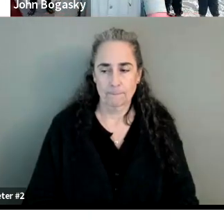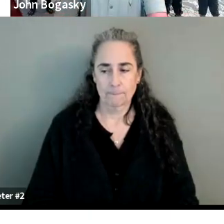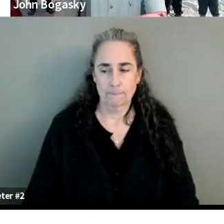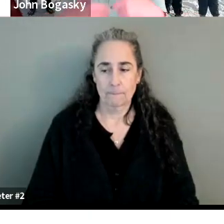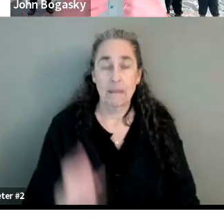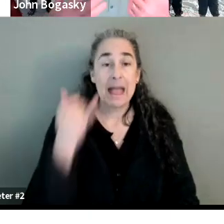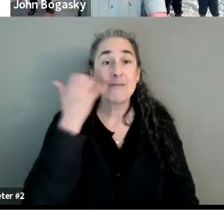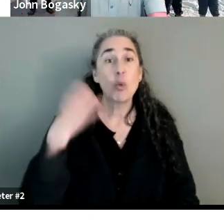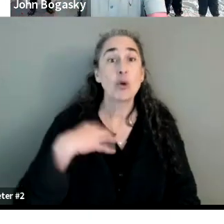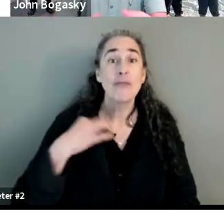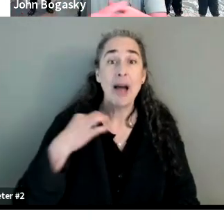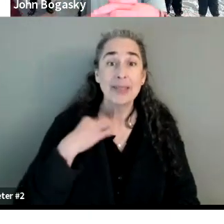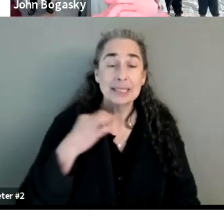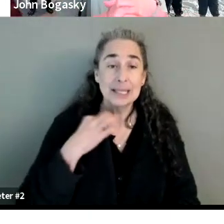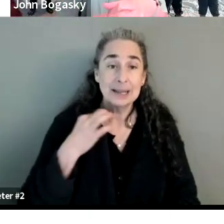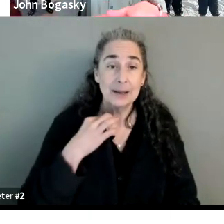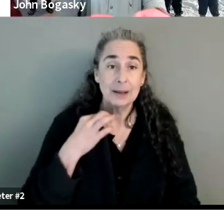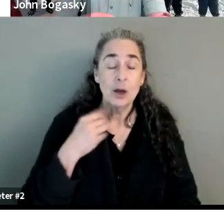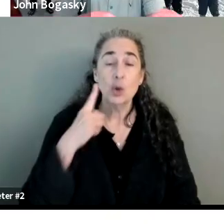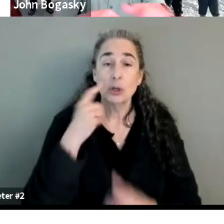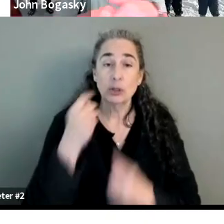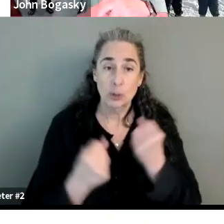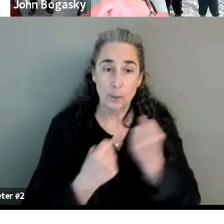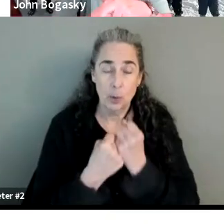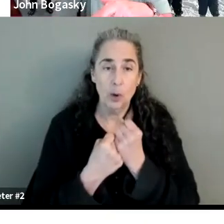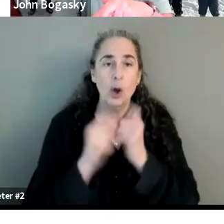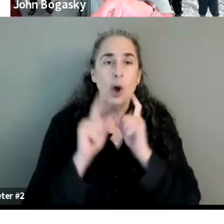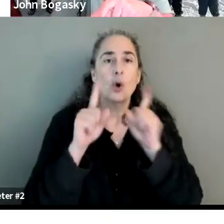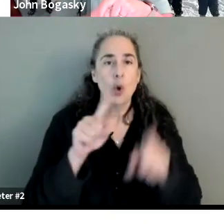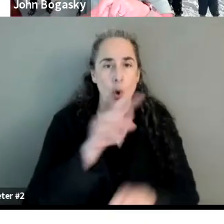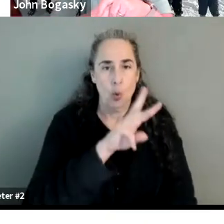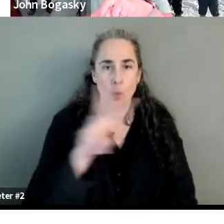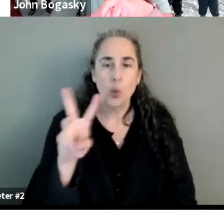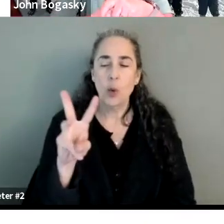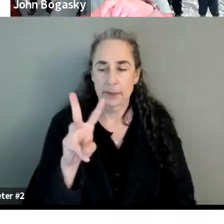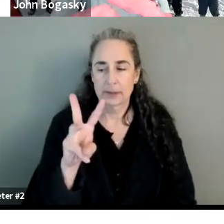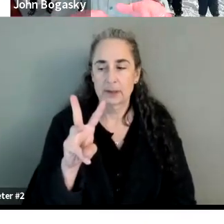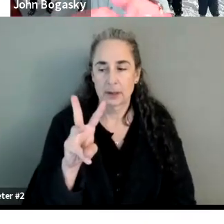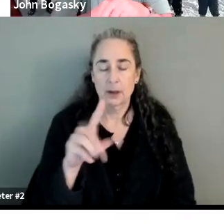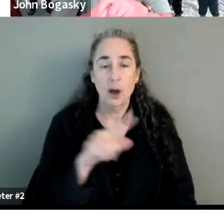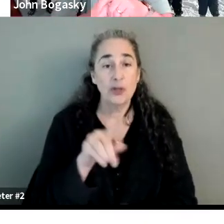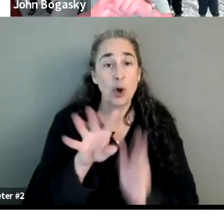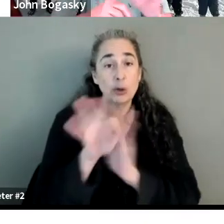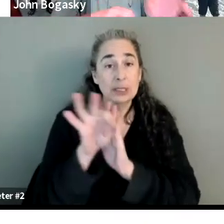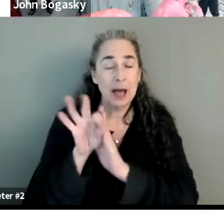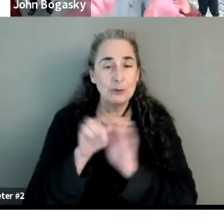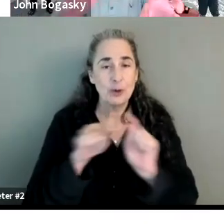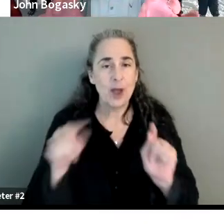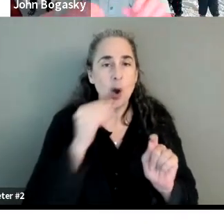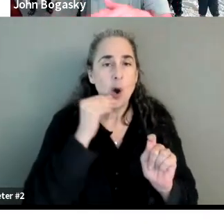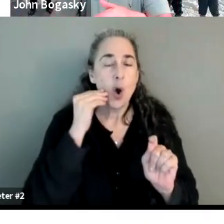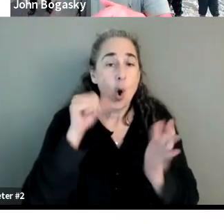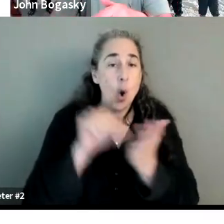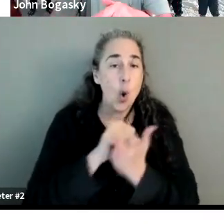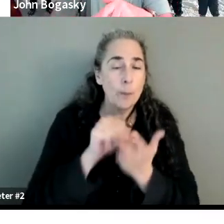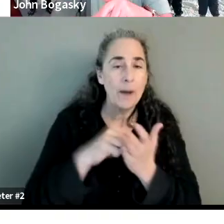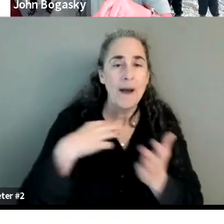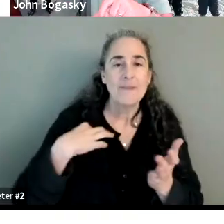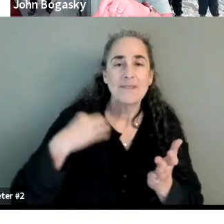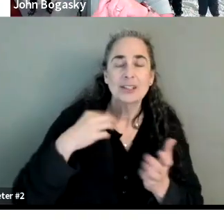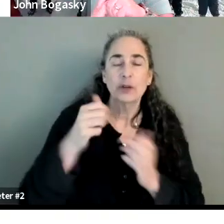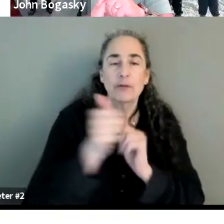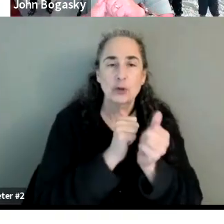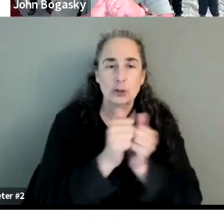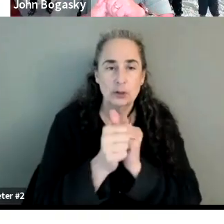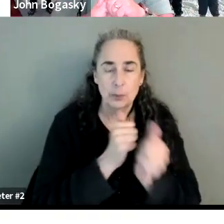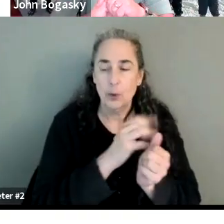you want to volunteer, if you want to support, you can go to the website, and those options are there on the homepage about volunteering and supporting and